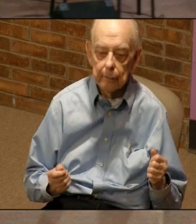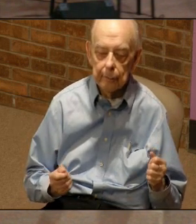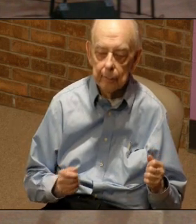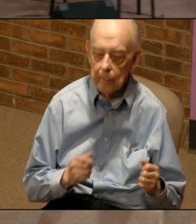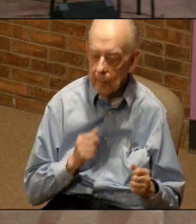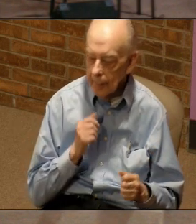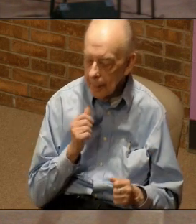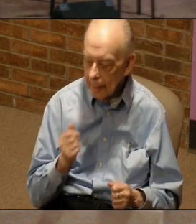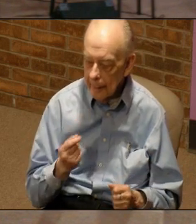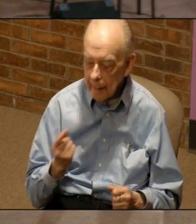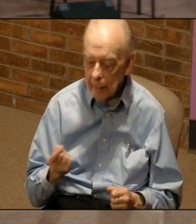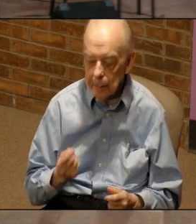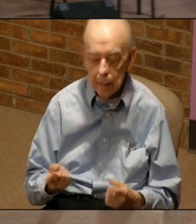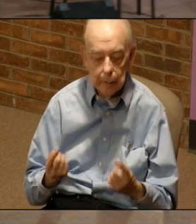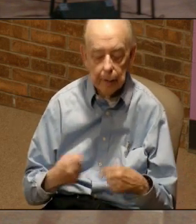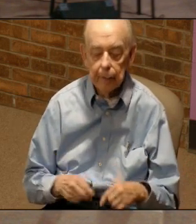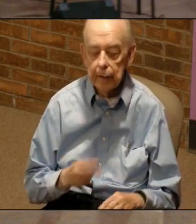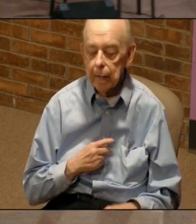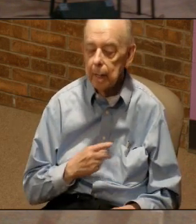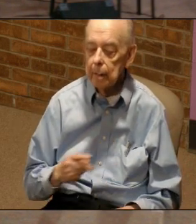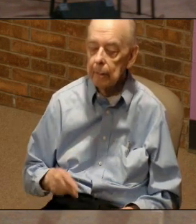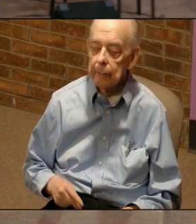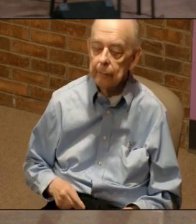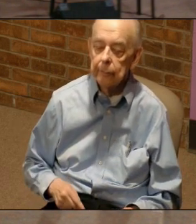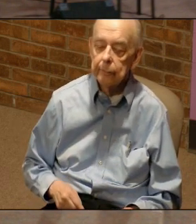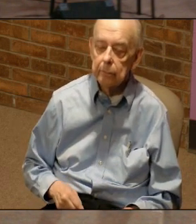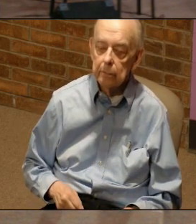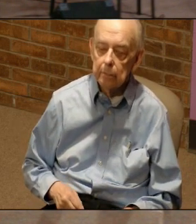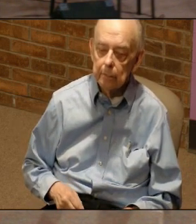Not just the coming of our King,